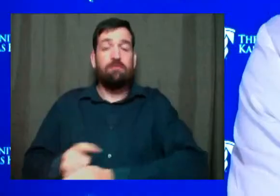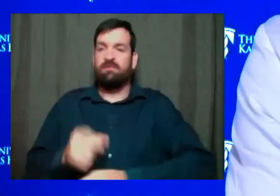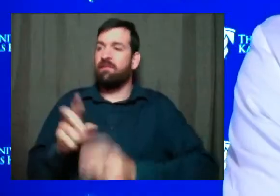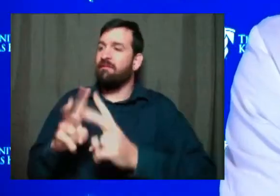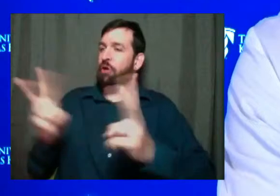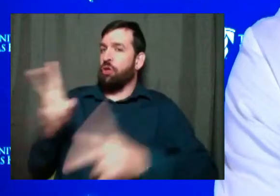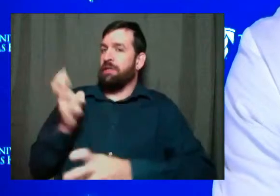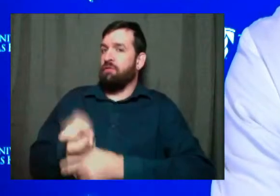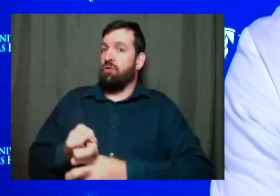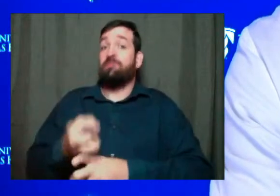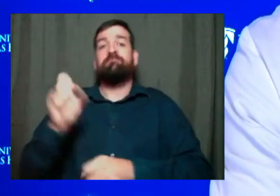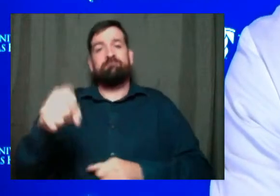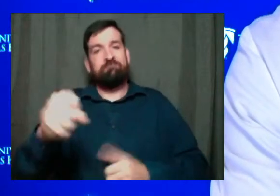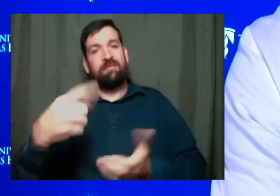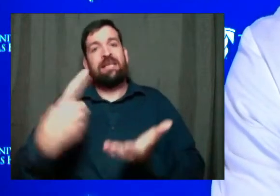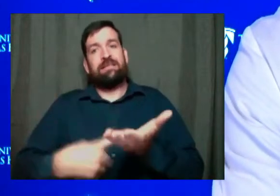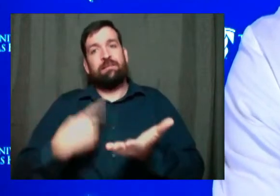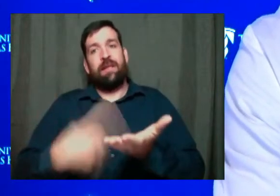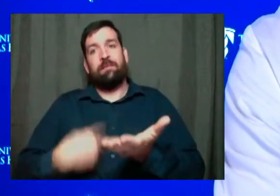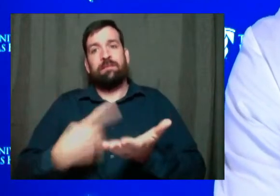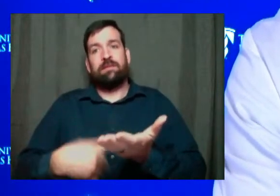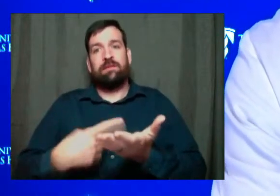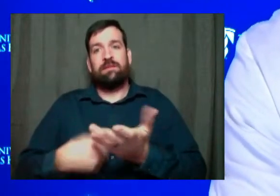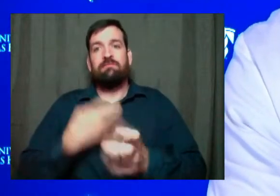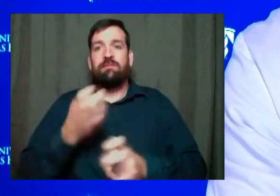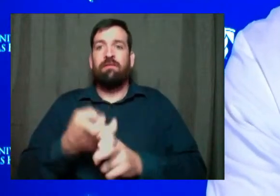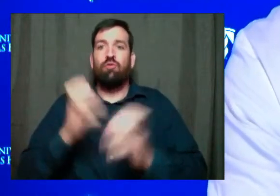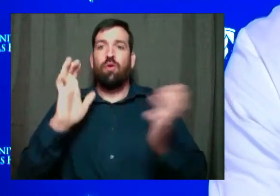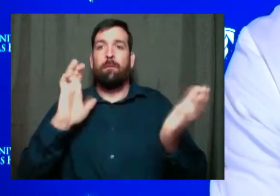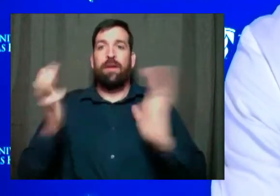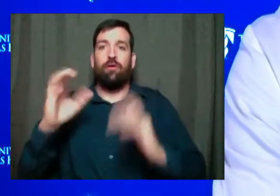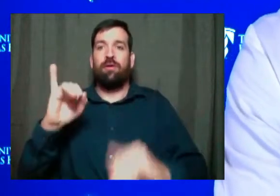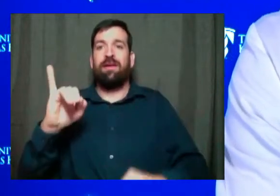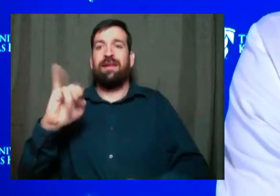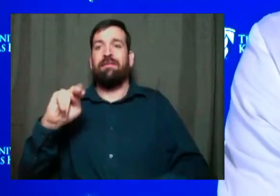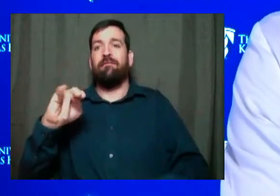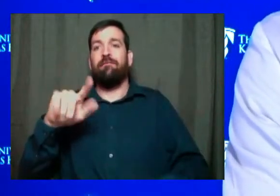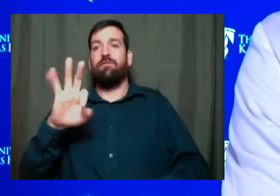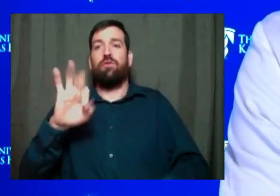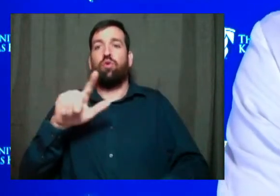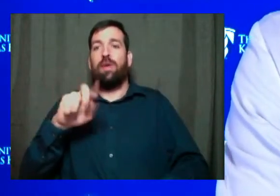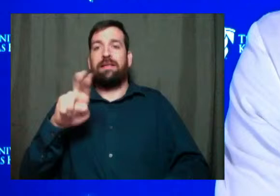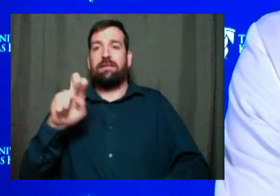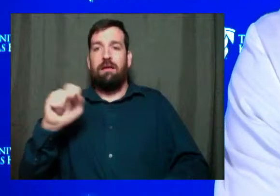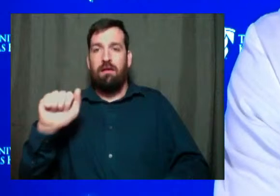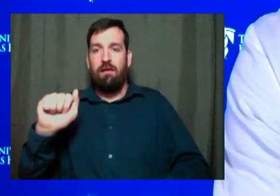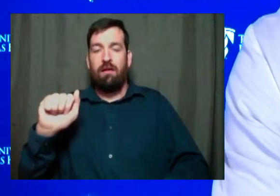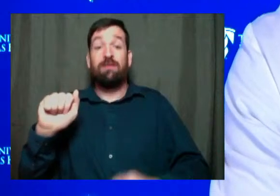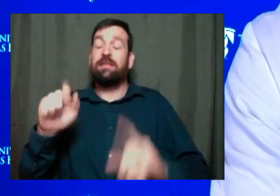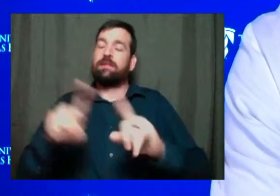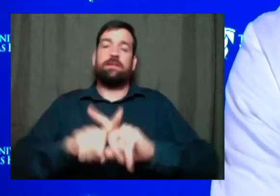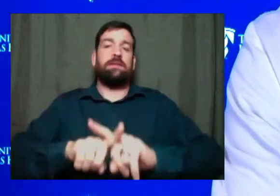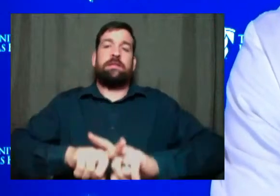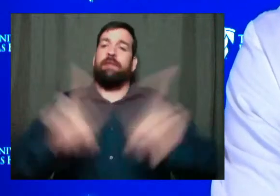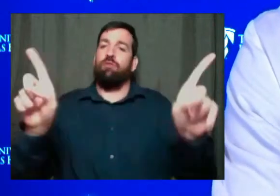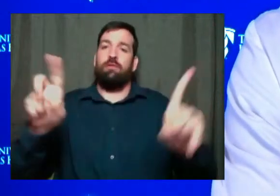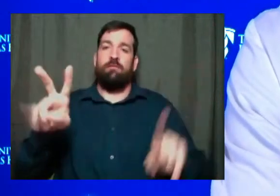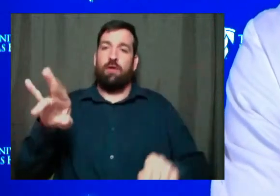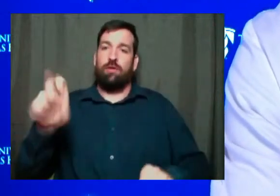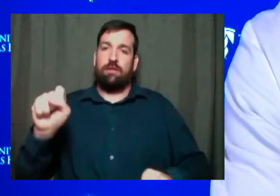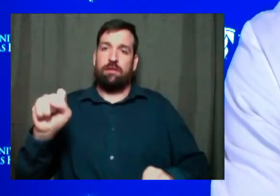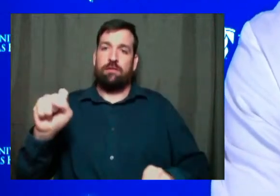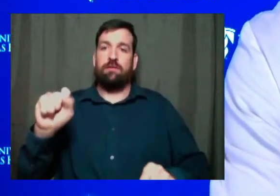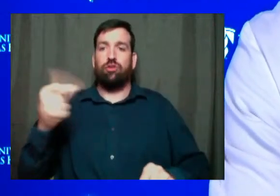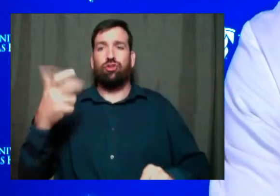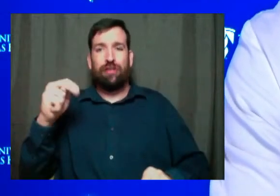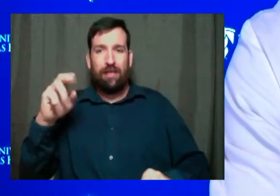do it sometimes, it is difficult to compare influenza to this virus. Again, influenza is a completely different virus. The genome is